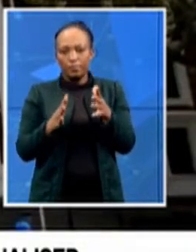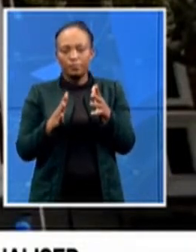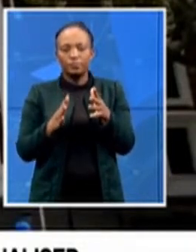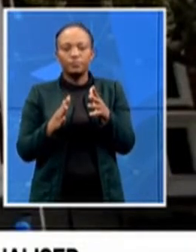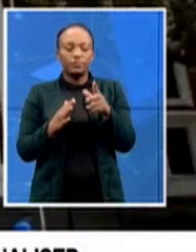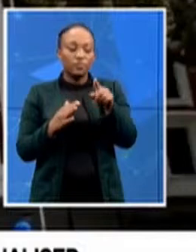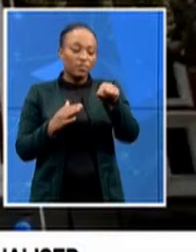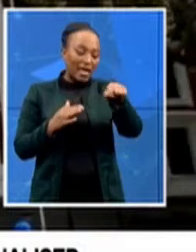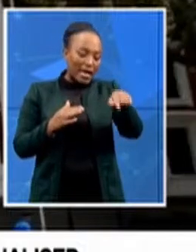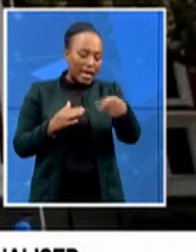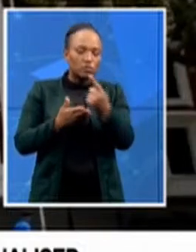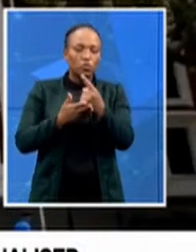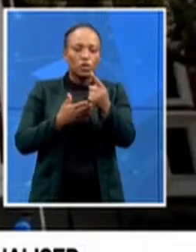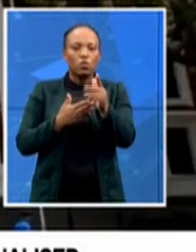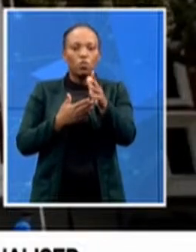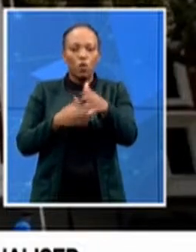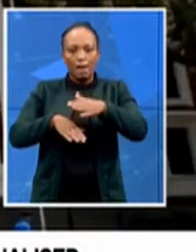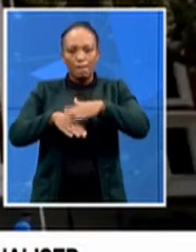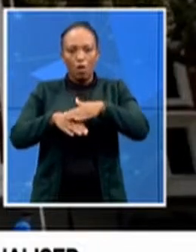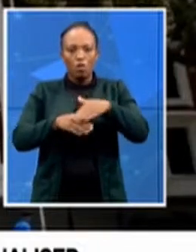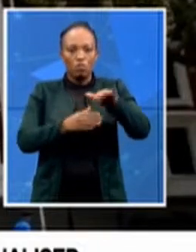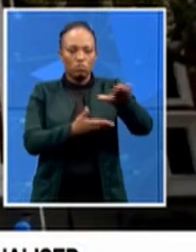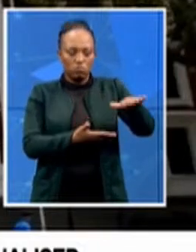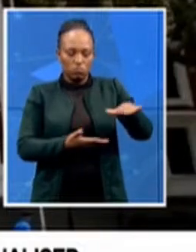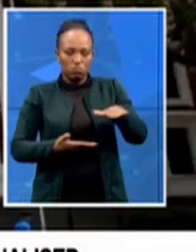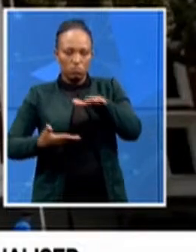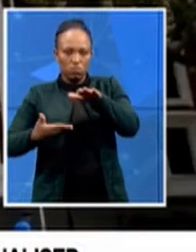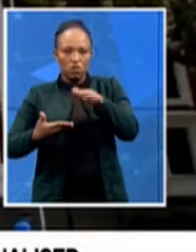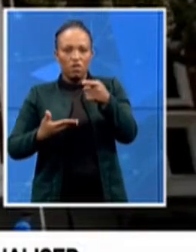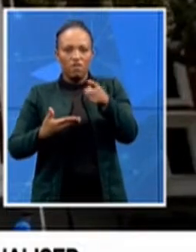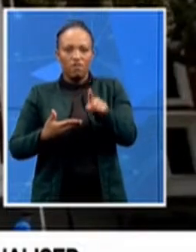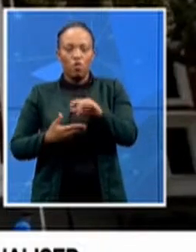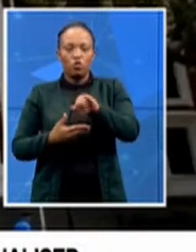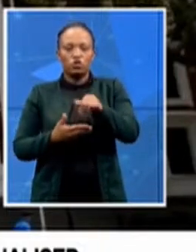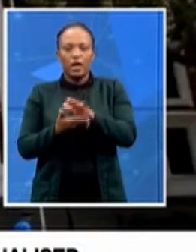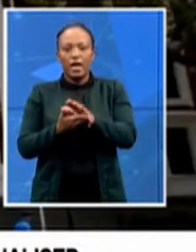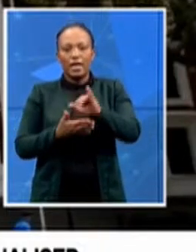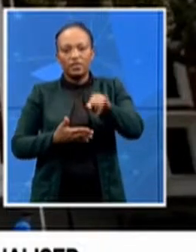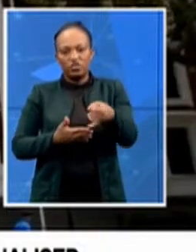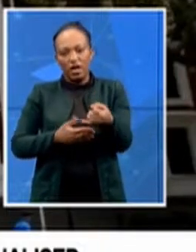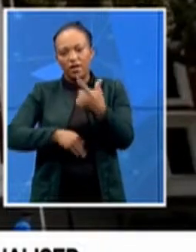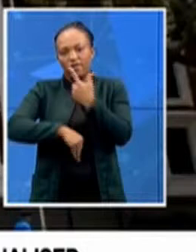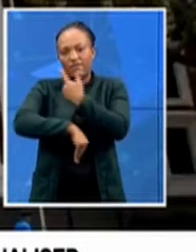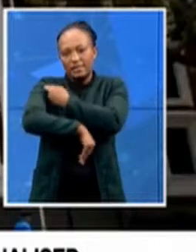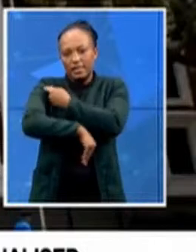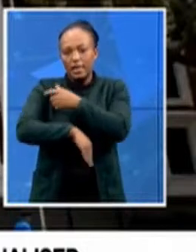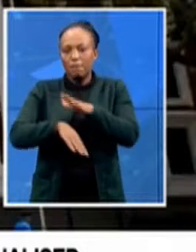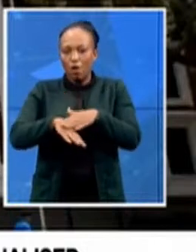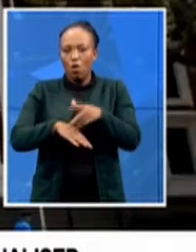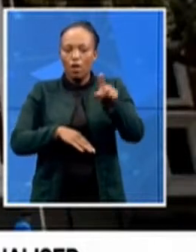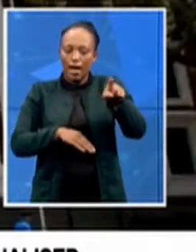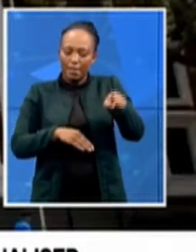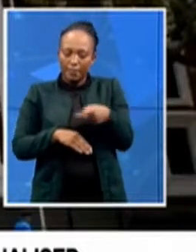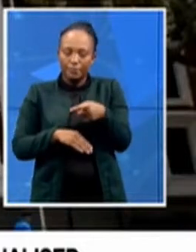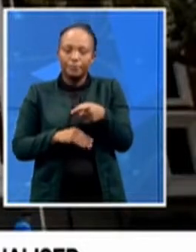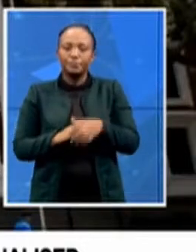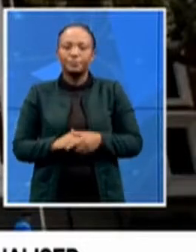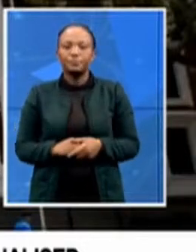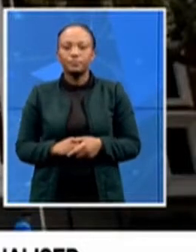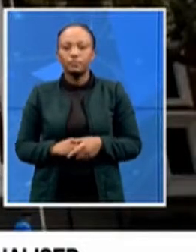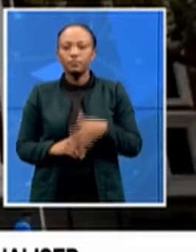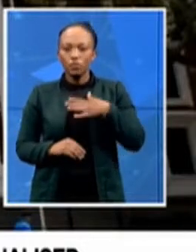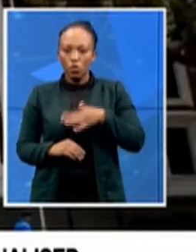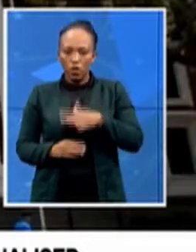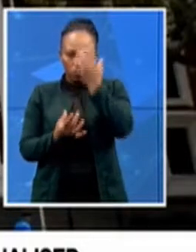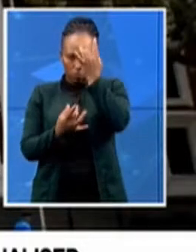doses of the J&J vaccine. So indeed, we want to assure the members of the public that we are pulling all stops to make